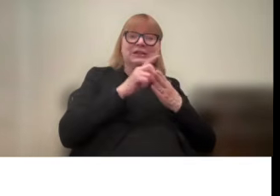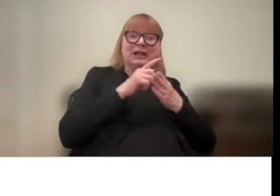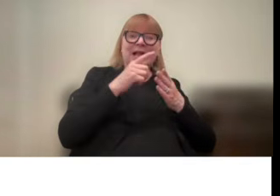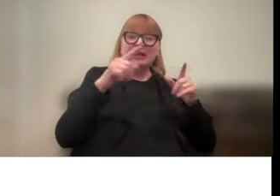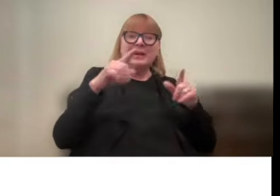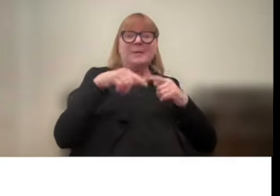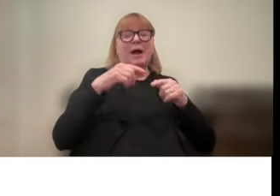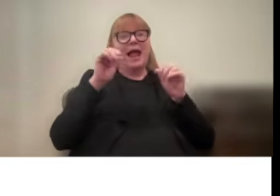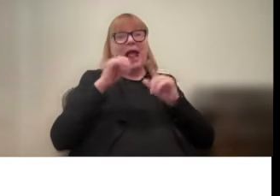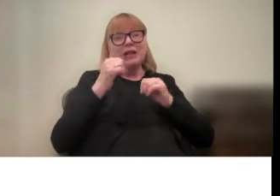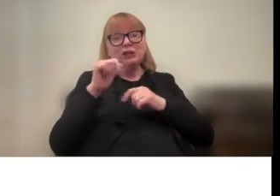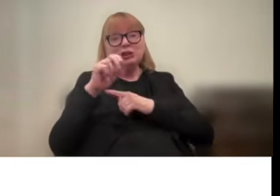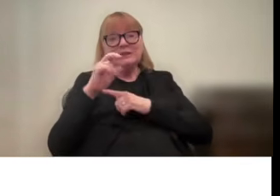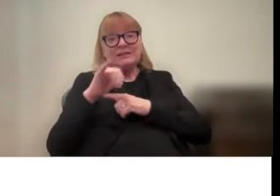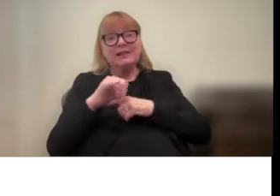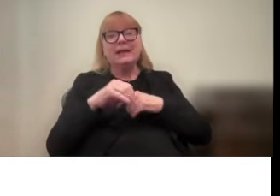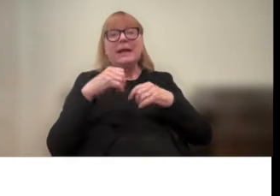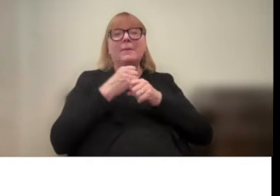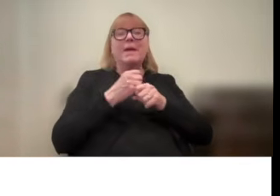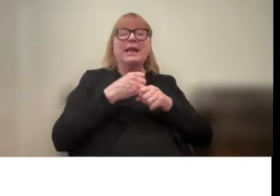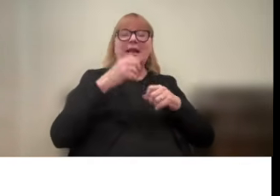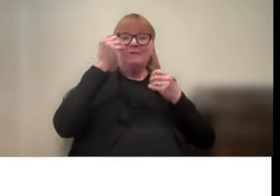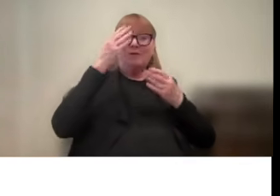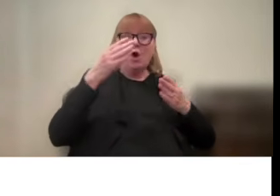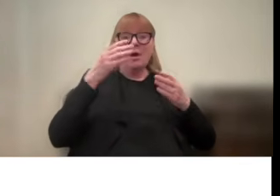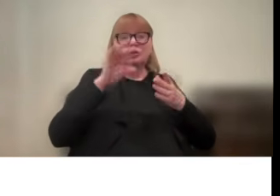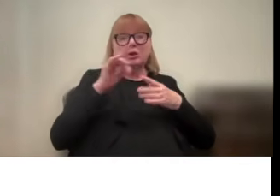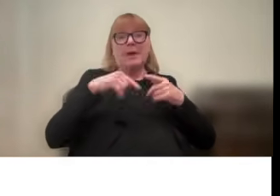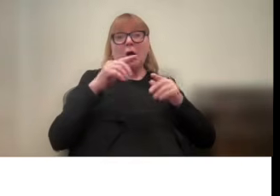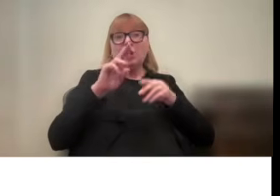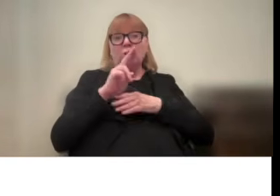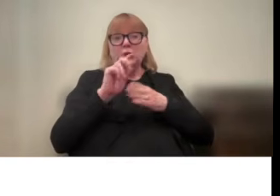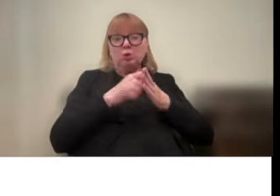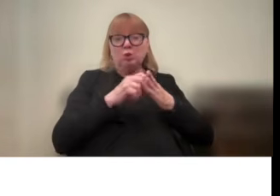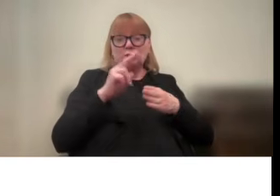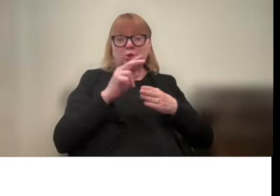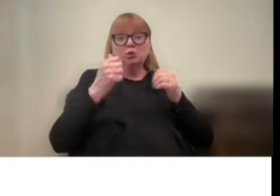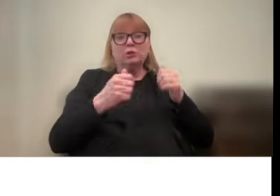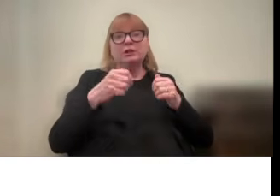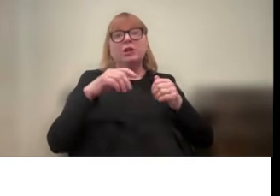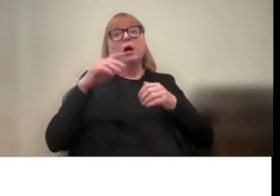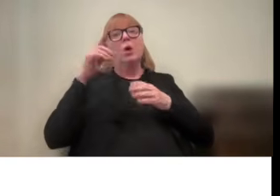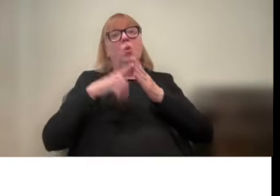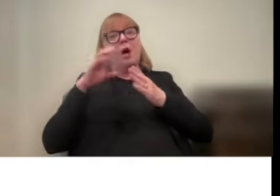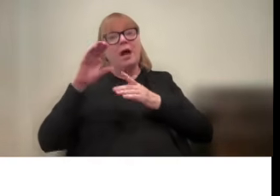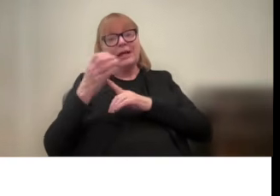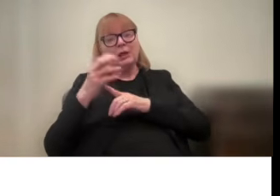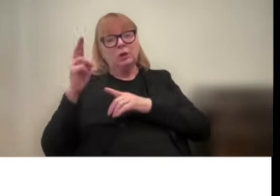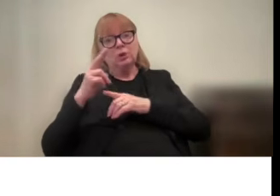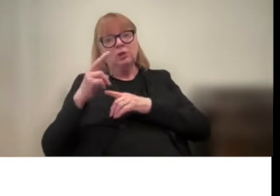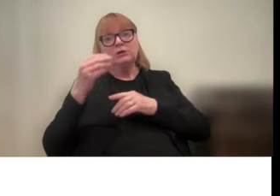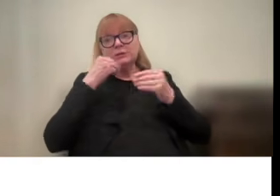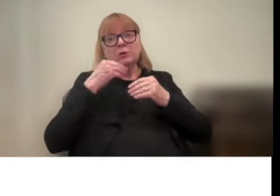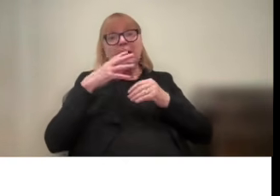It's about your ability to make informed choices about the tools you use, the content you consume and create, and the digital world